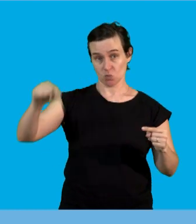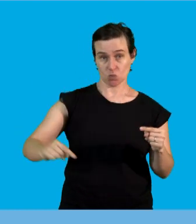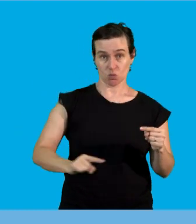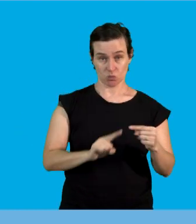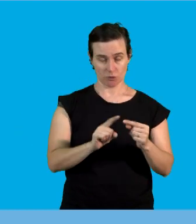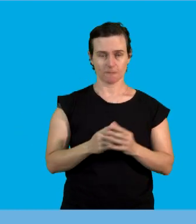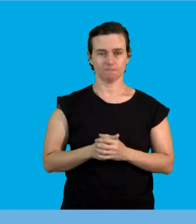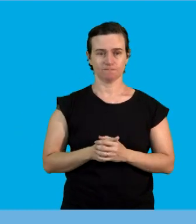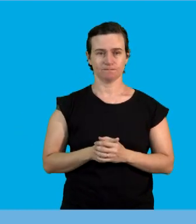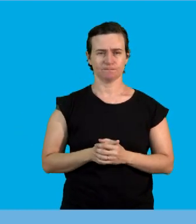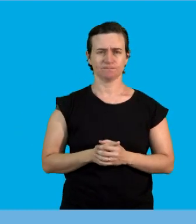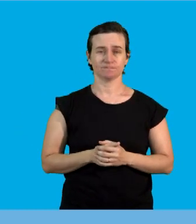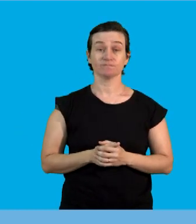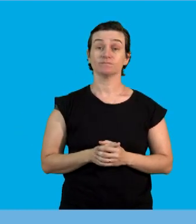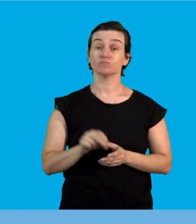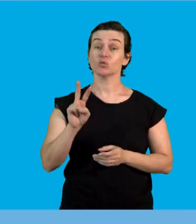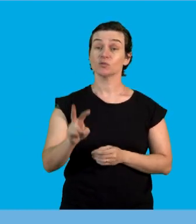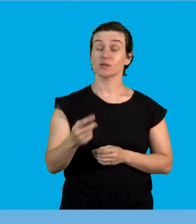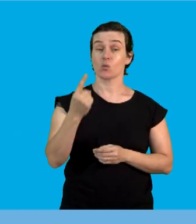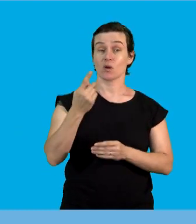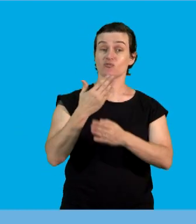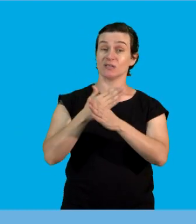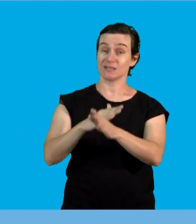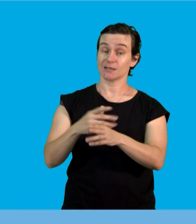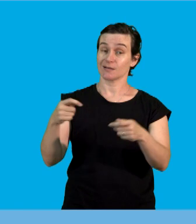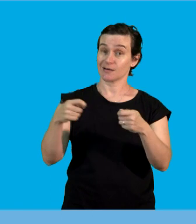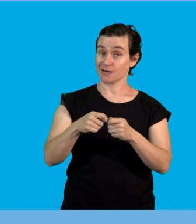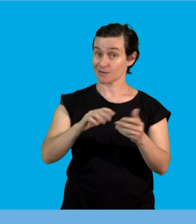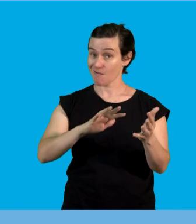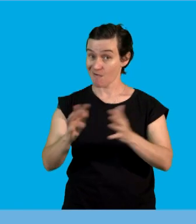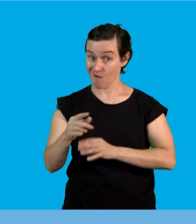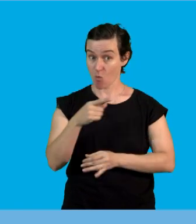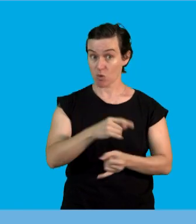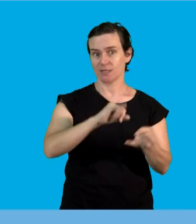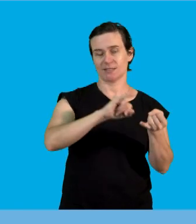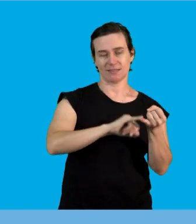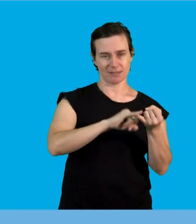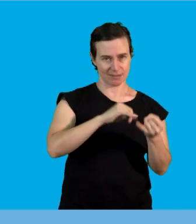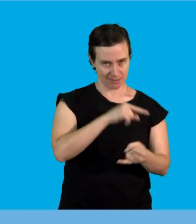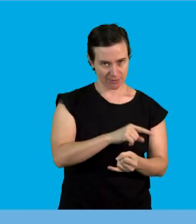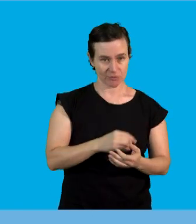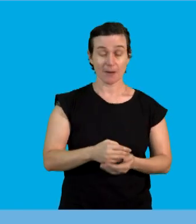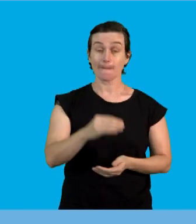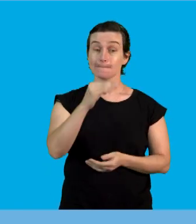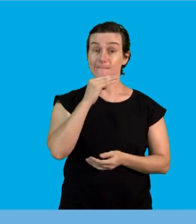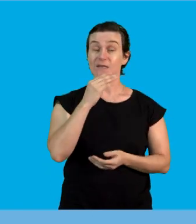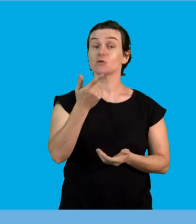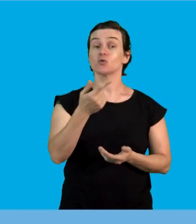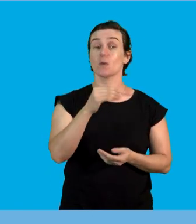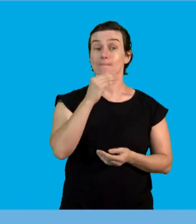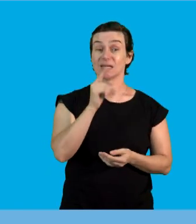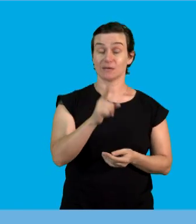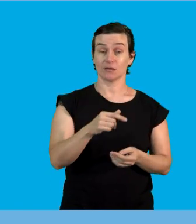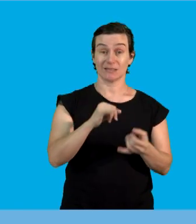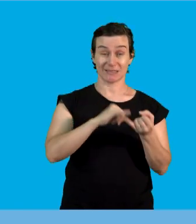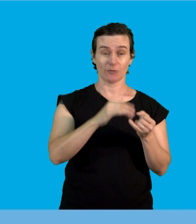circuit. We also need to have a resistor that are connected in series. Remember, if they are connected in series, they need to be one